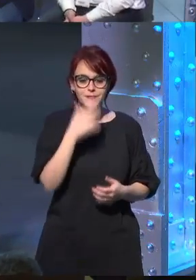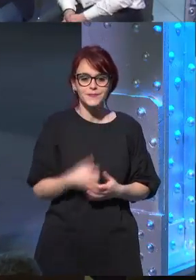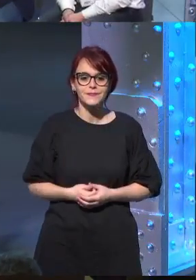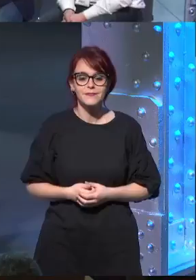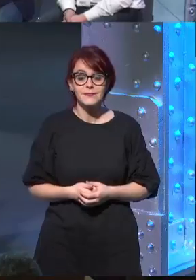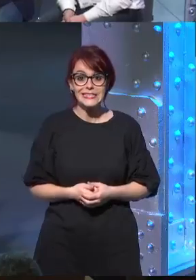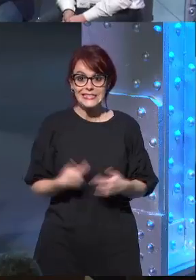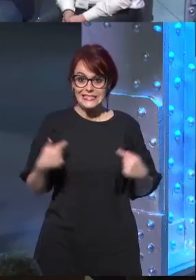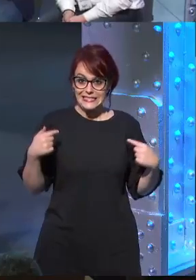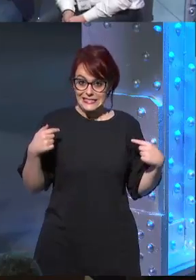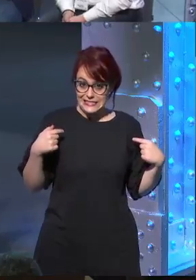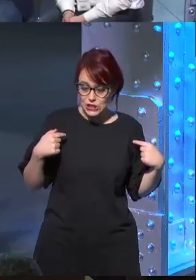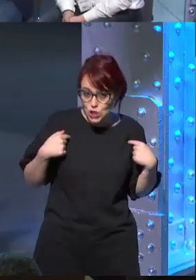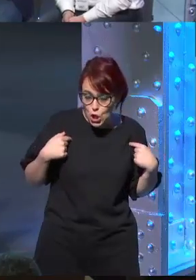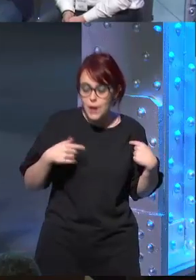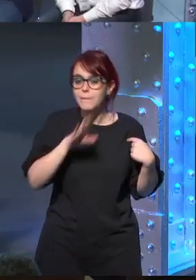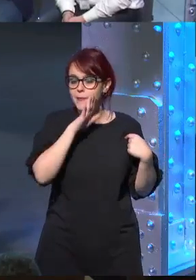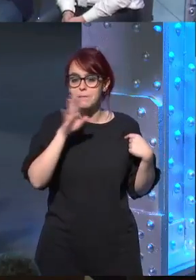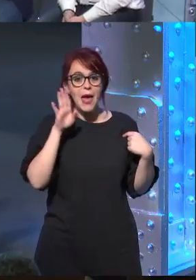go there. That's it.